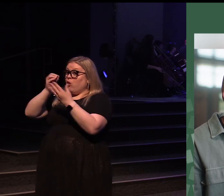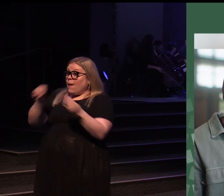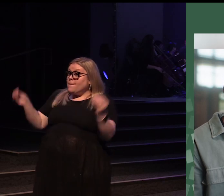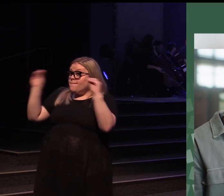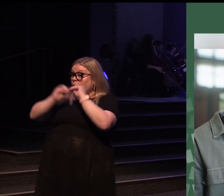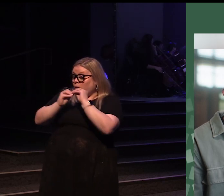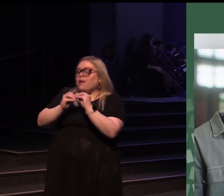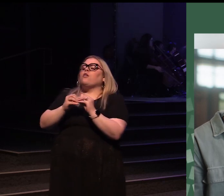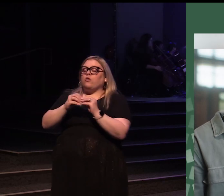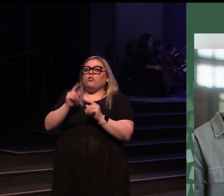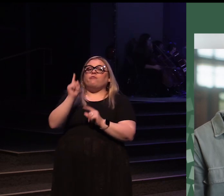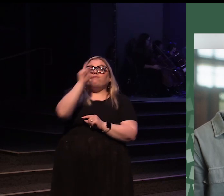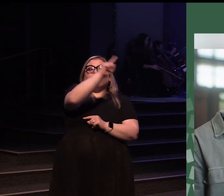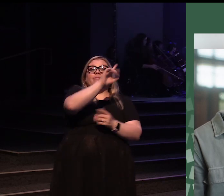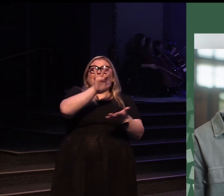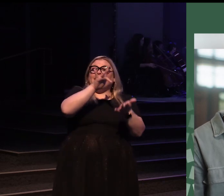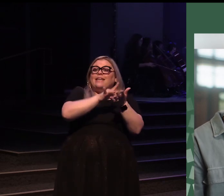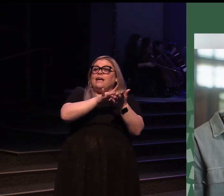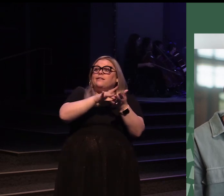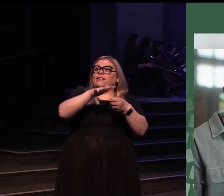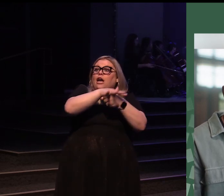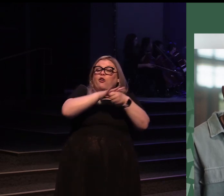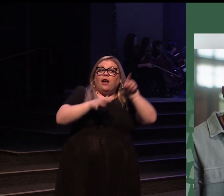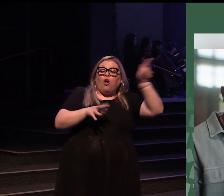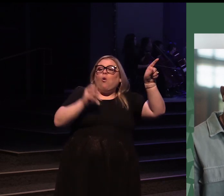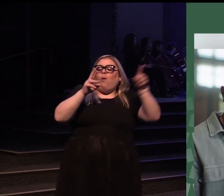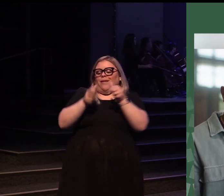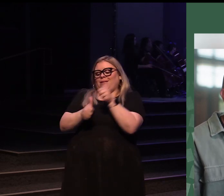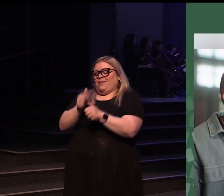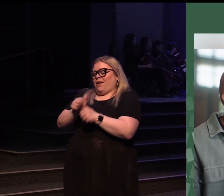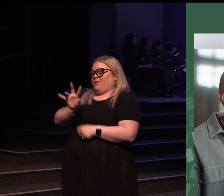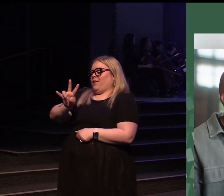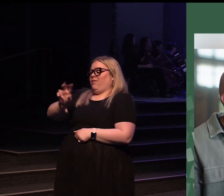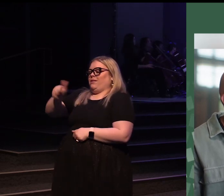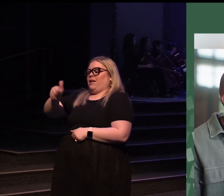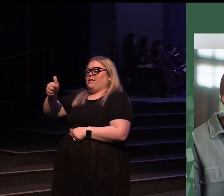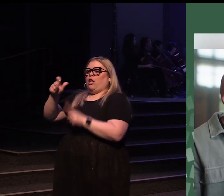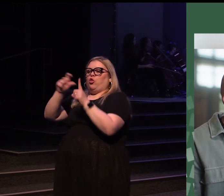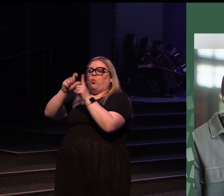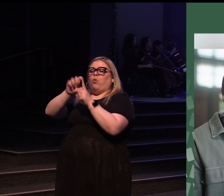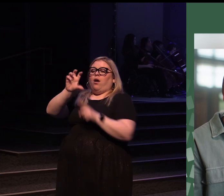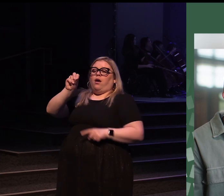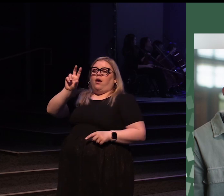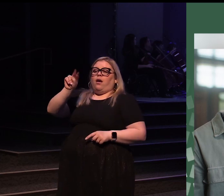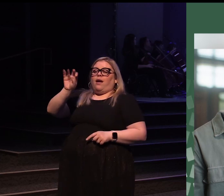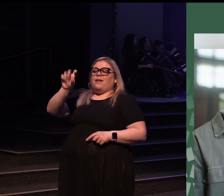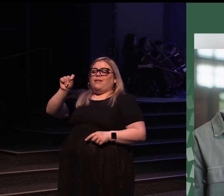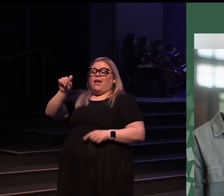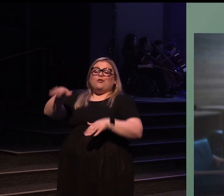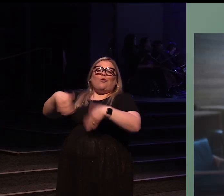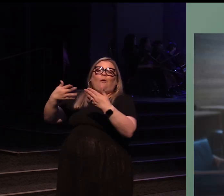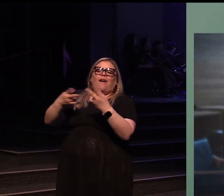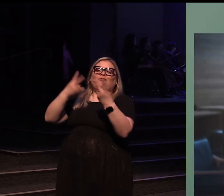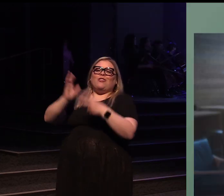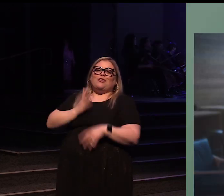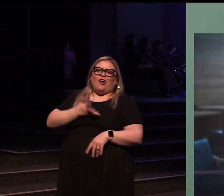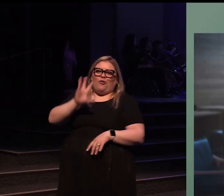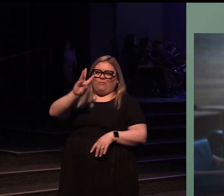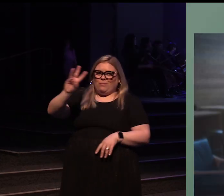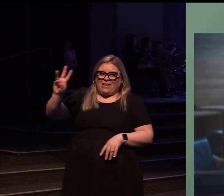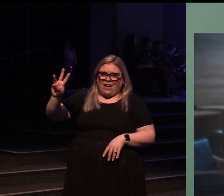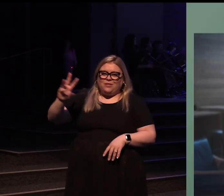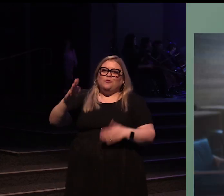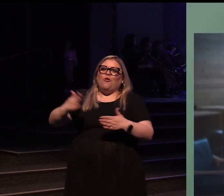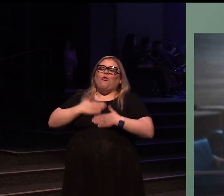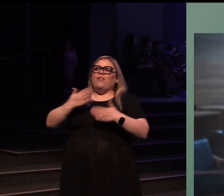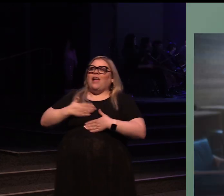us at Connect Central, text Connect to 71010, or visit gatewaypeople.com. We're so glad you've